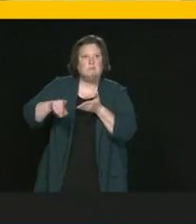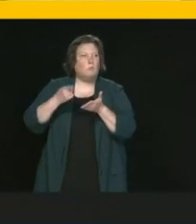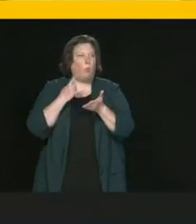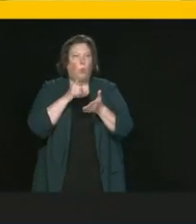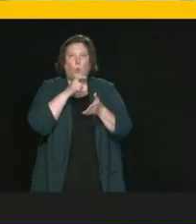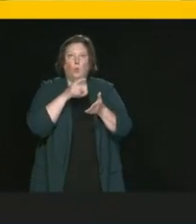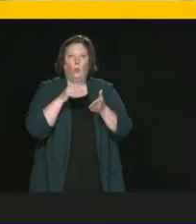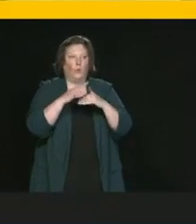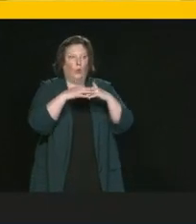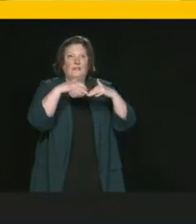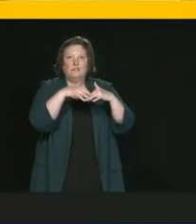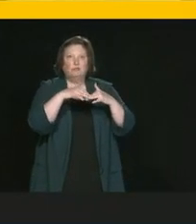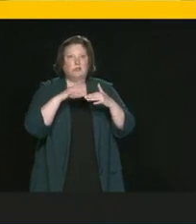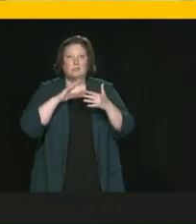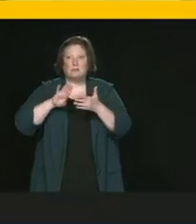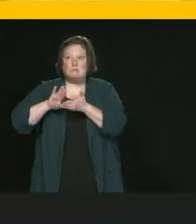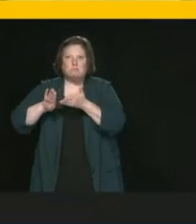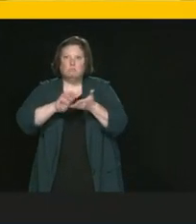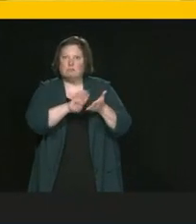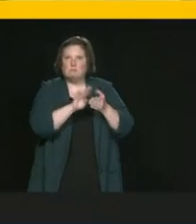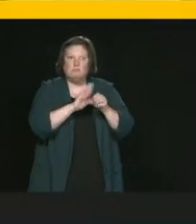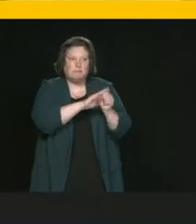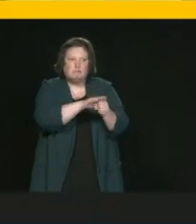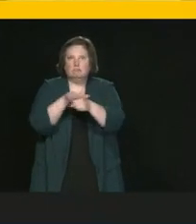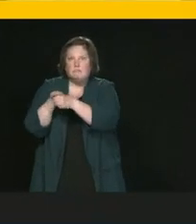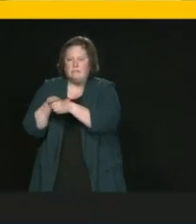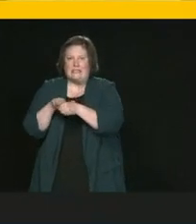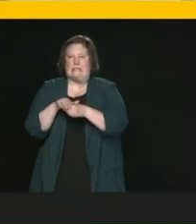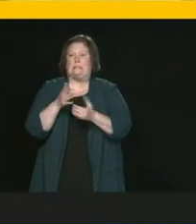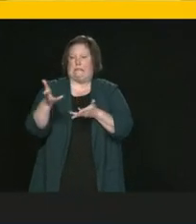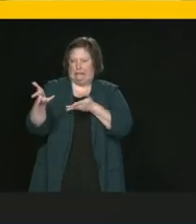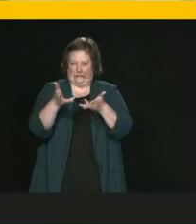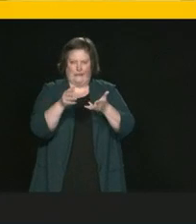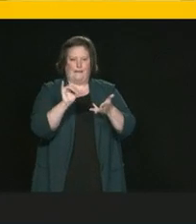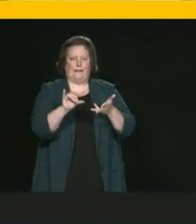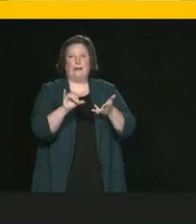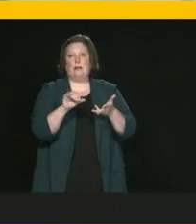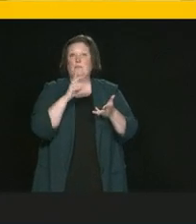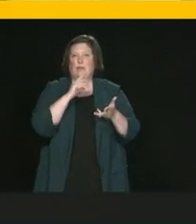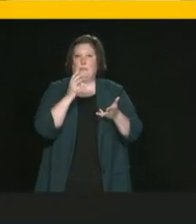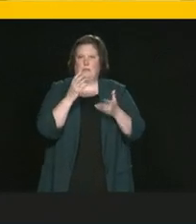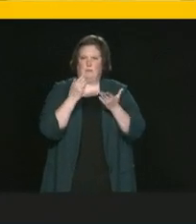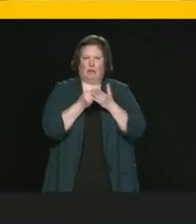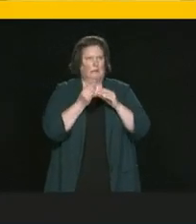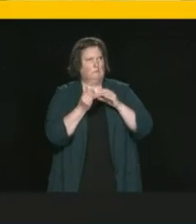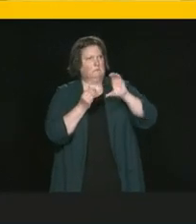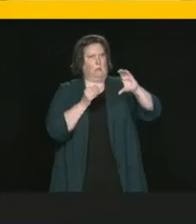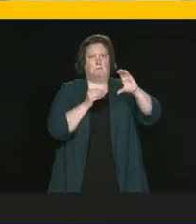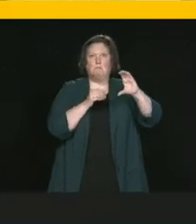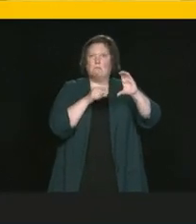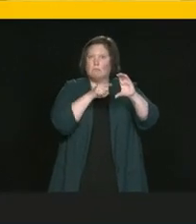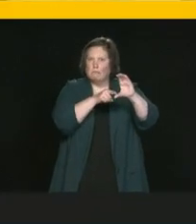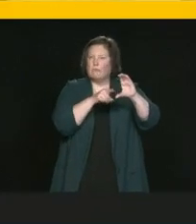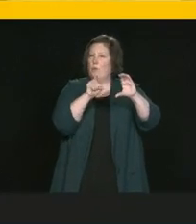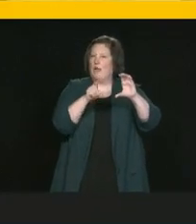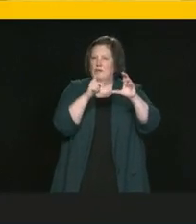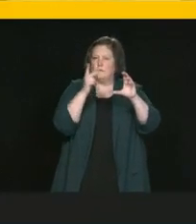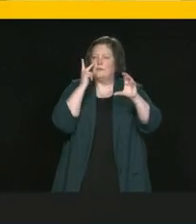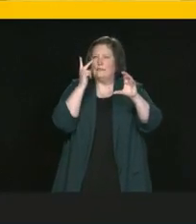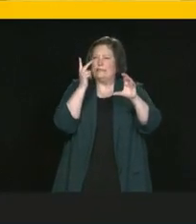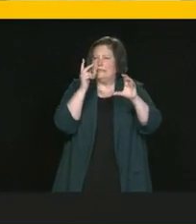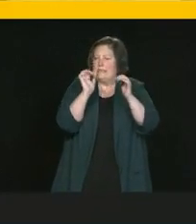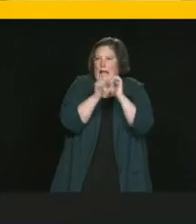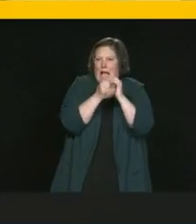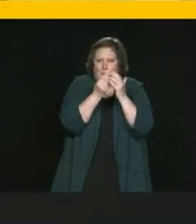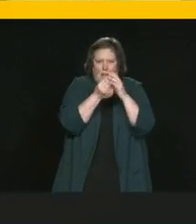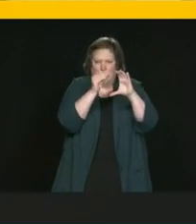weeks but over years, means that we do have to look at budgets, we do have to look at allocation of funds, we do have to look at how we're making sure